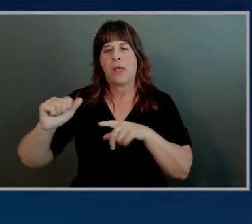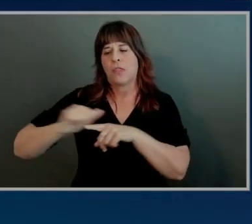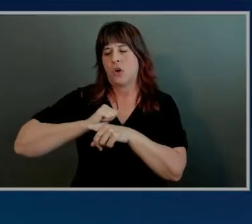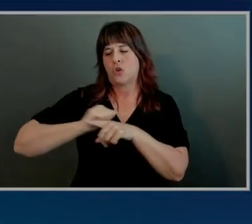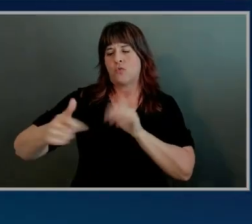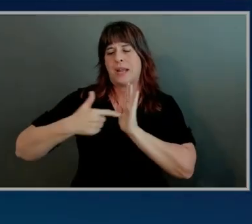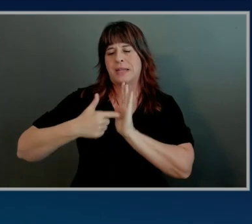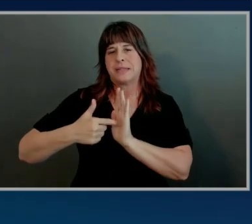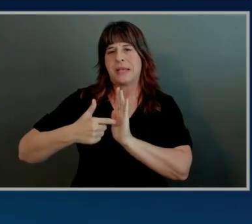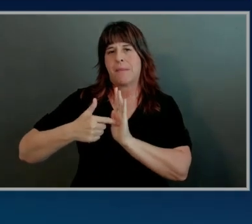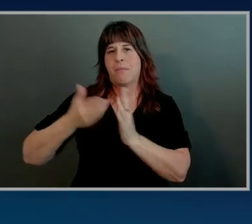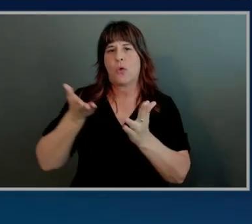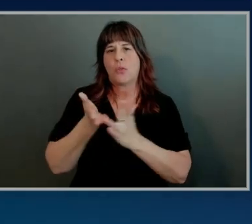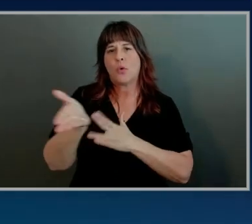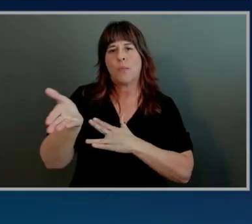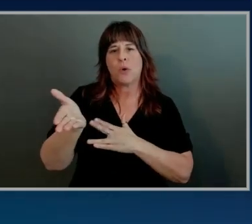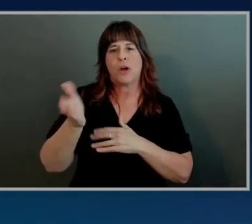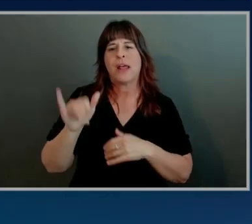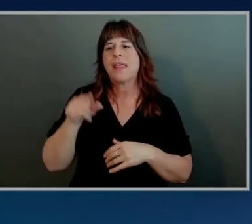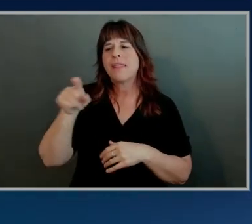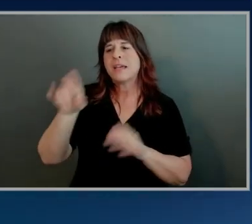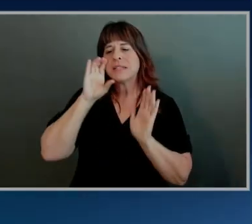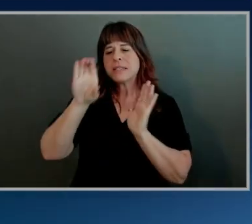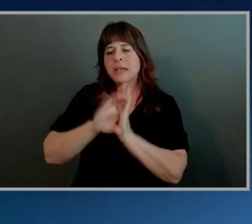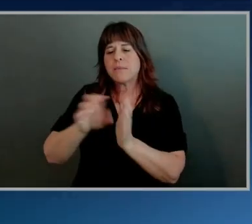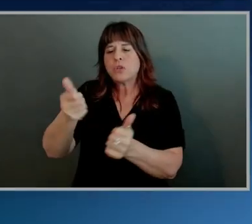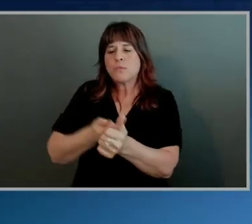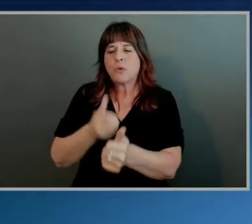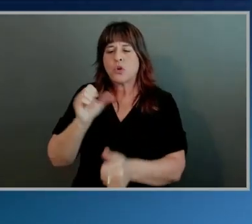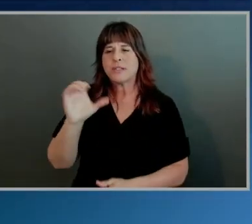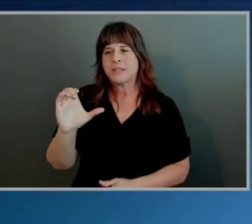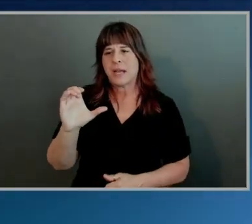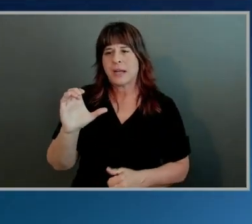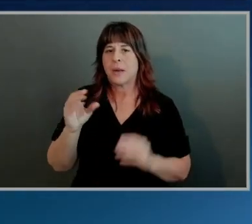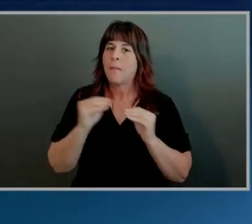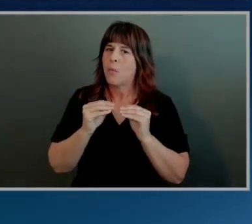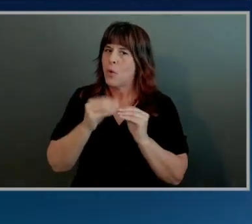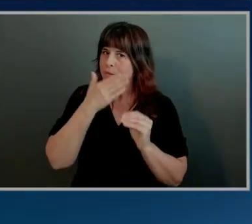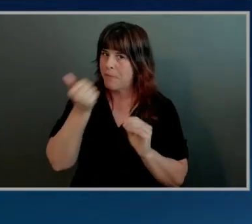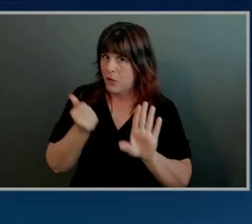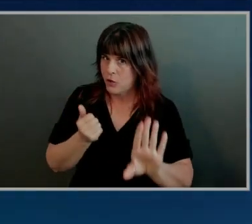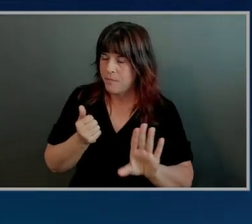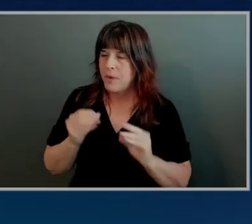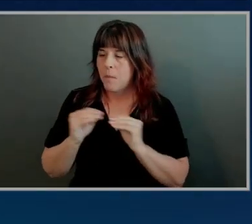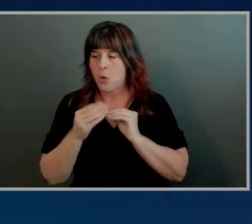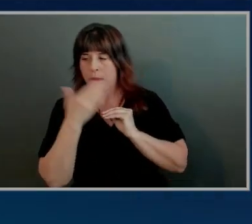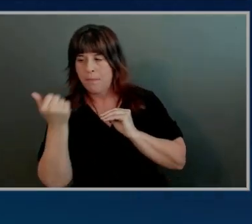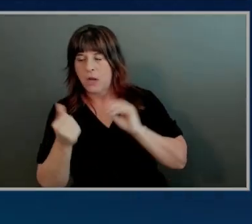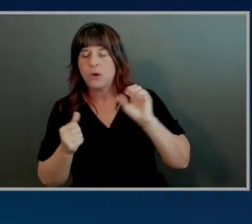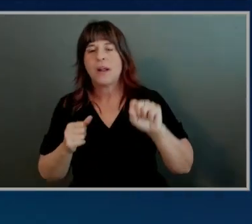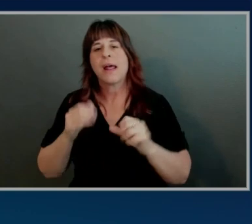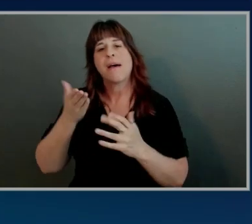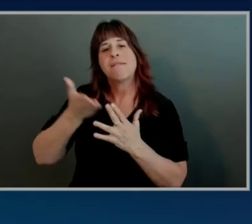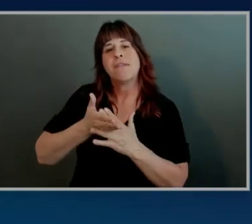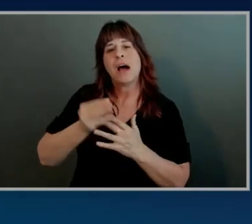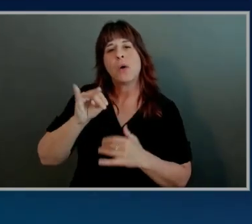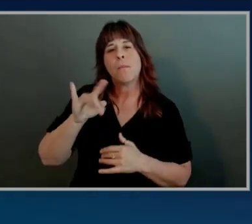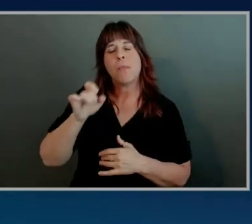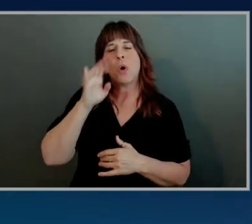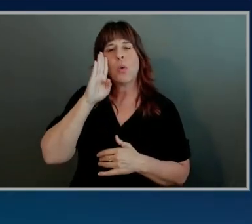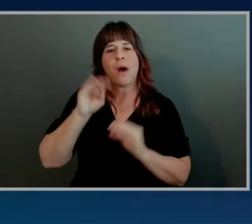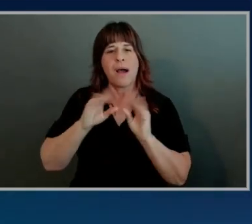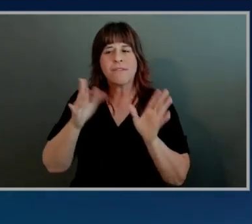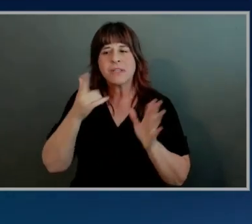throughput. So this is images per second, so more is better. More is better. And in this case, the file mode obviously is going to win out because the data is